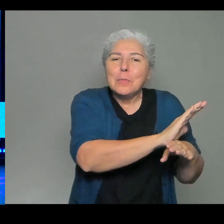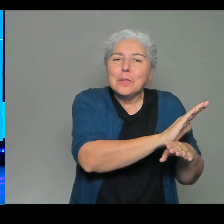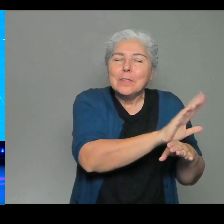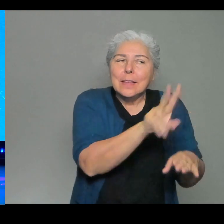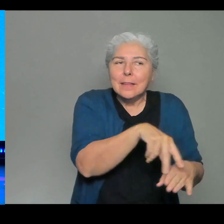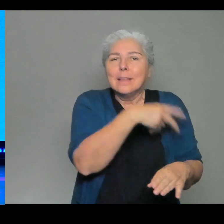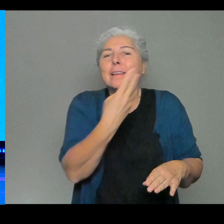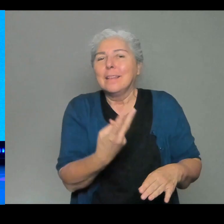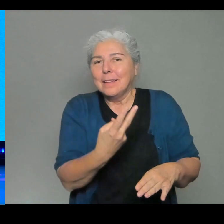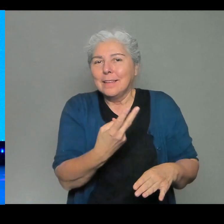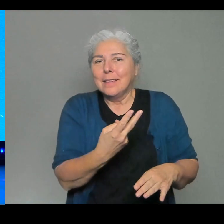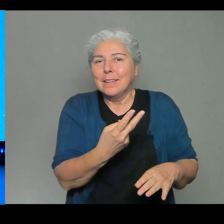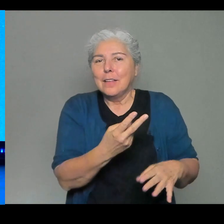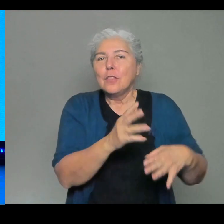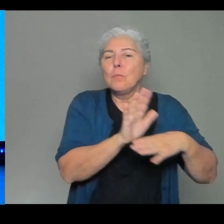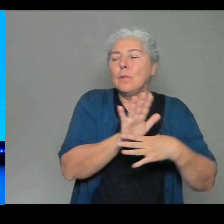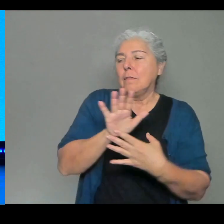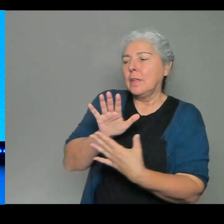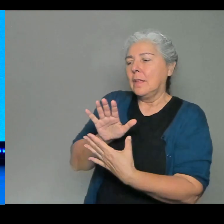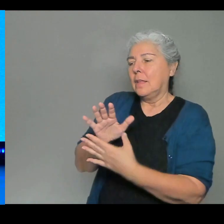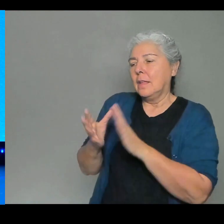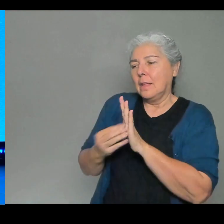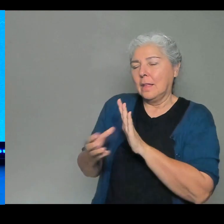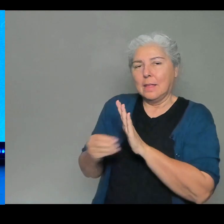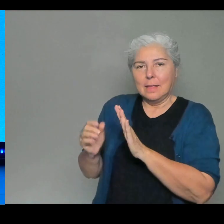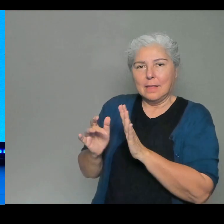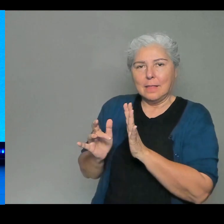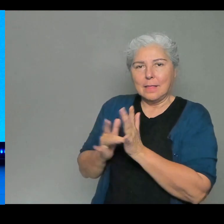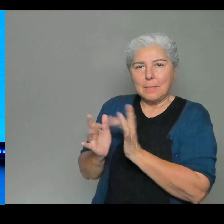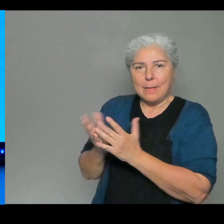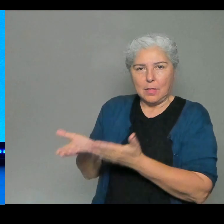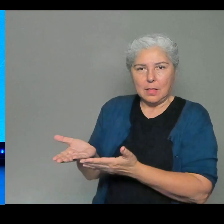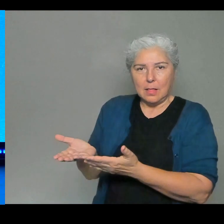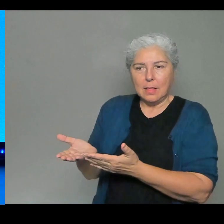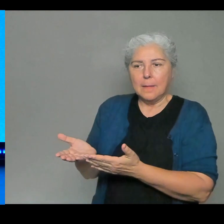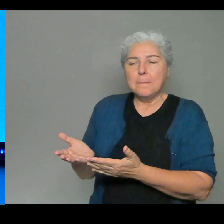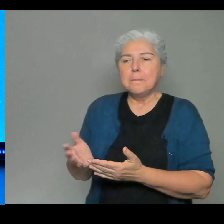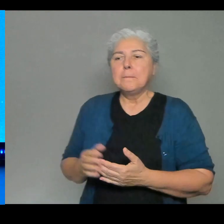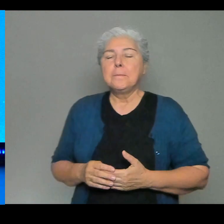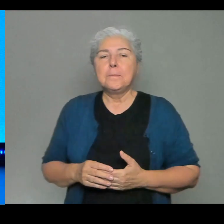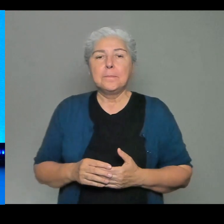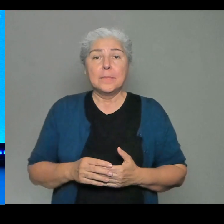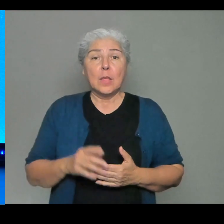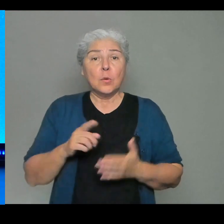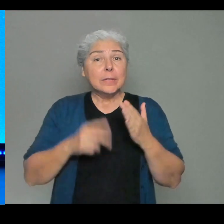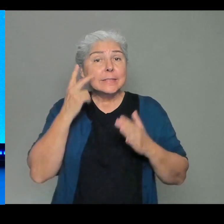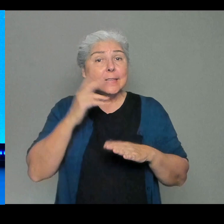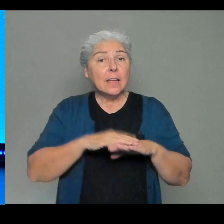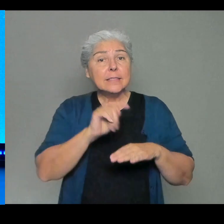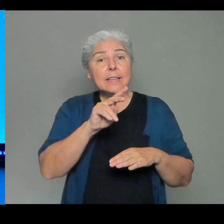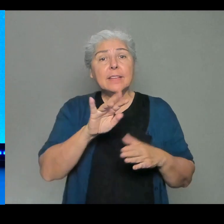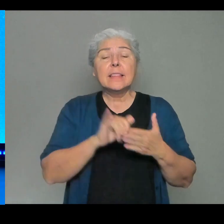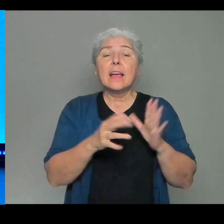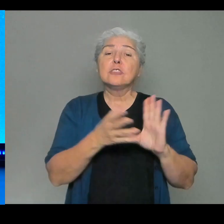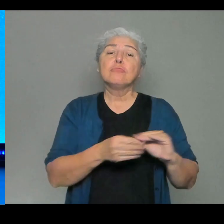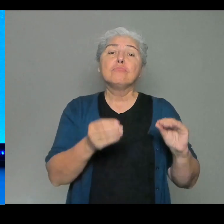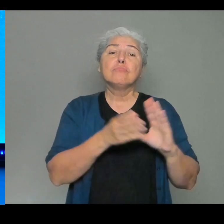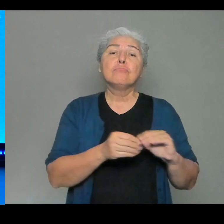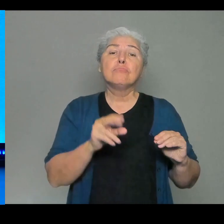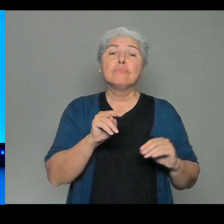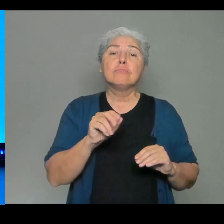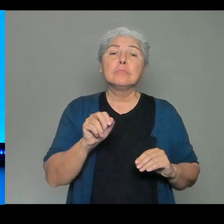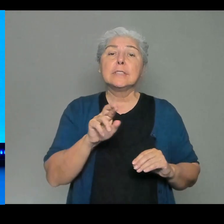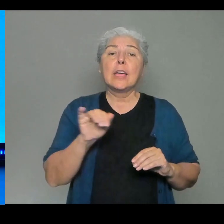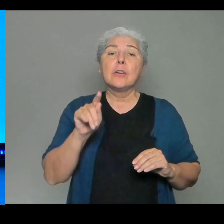after the movie, obviously. It's the other way around. Because a movie and any show you watch on television is a